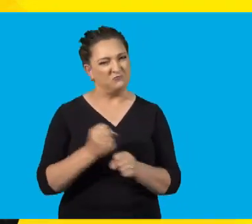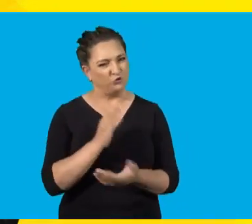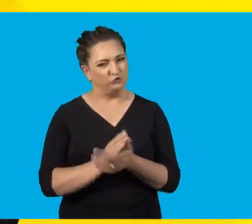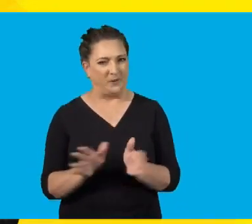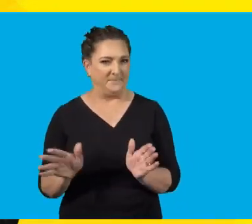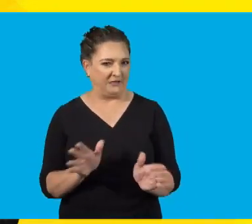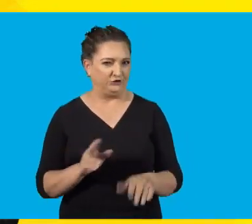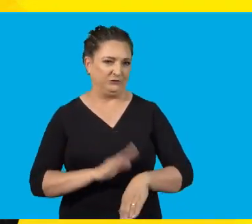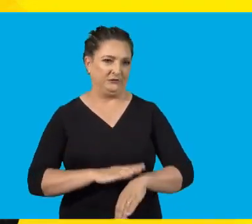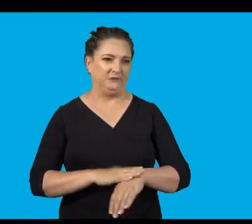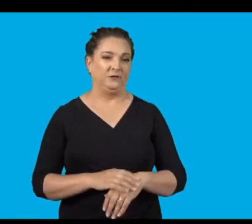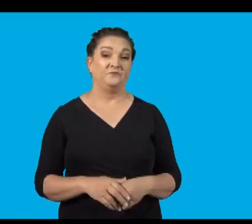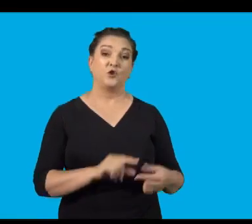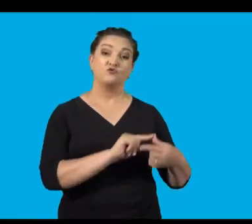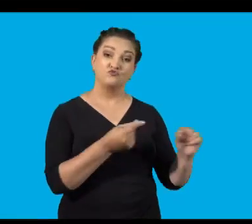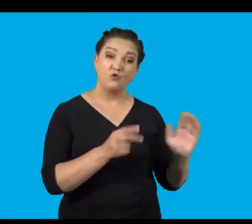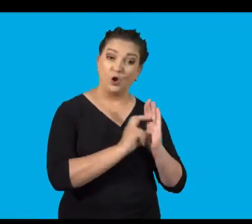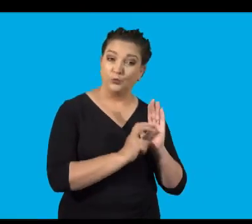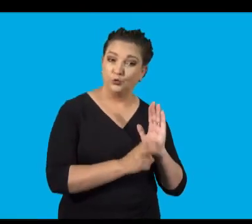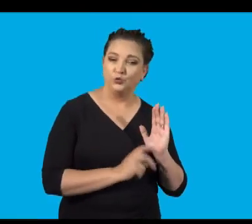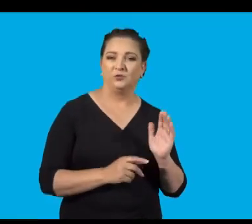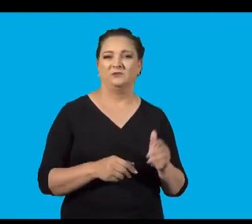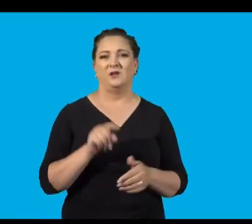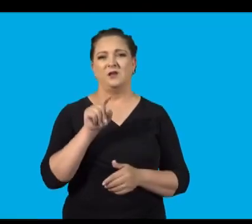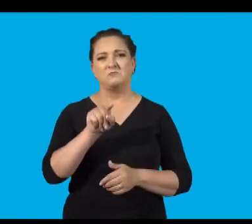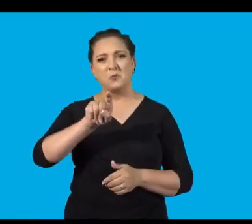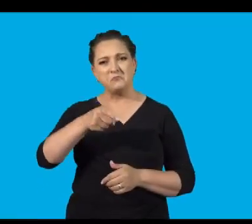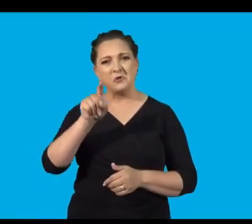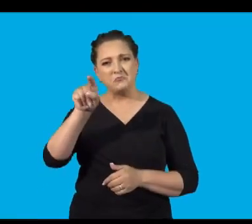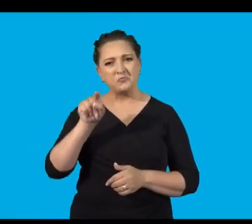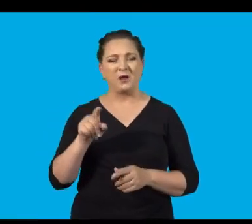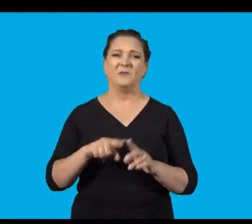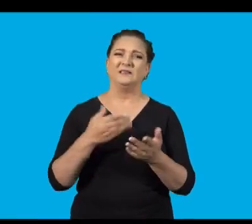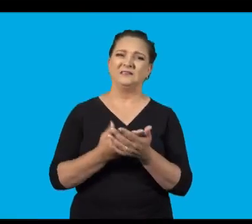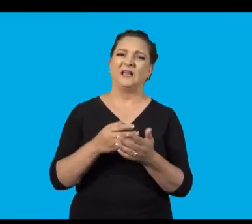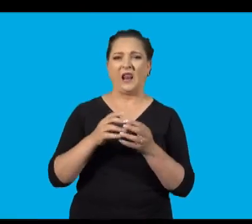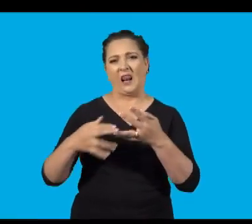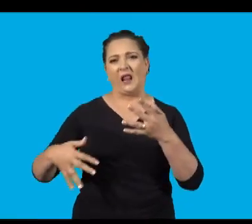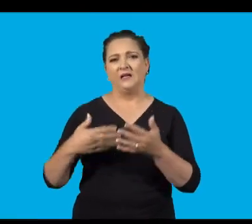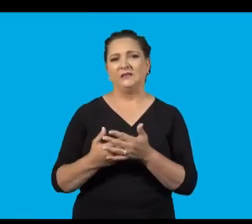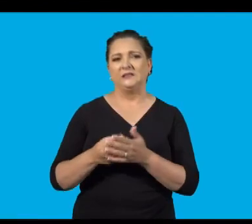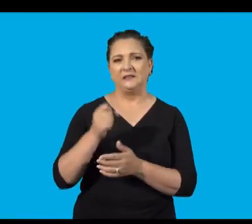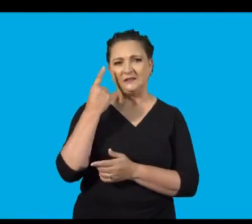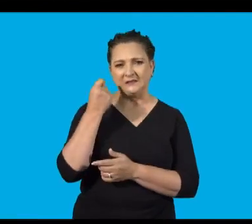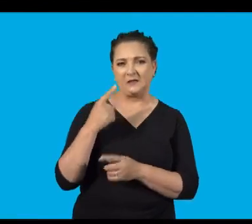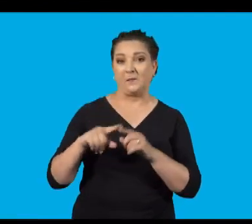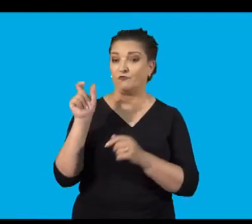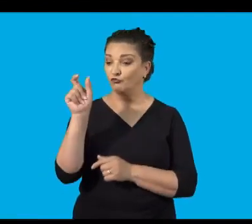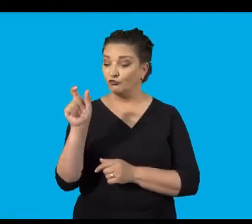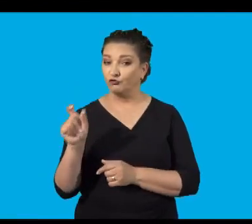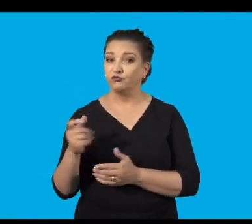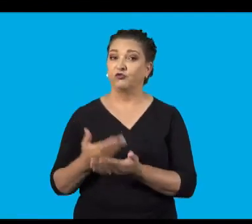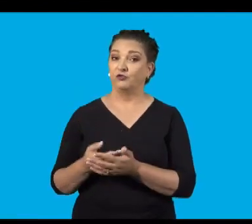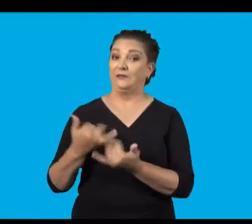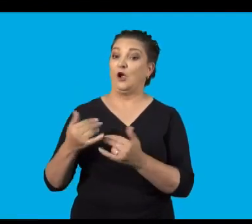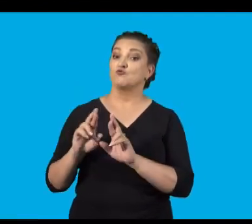are managing your time. You must know your grammar rules, your rules for punctuation, must have reading skills and